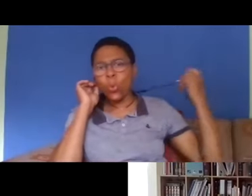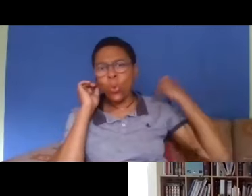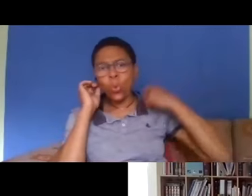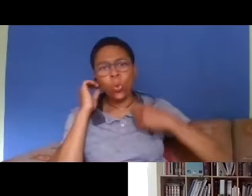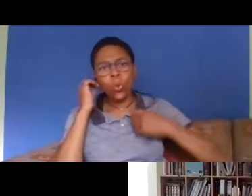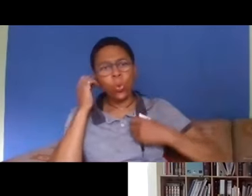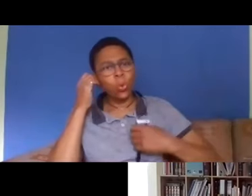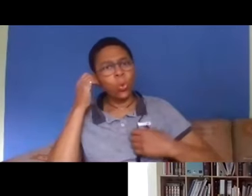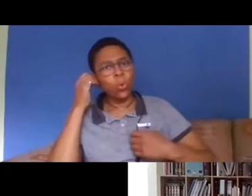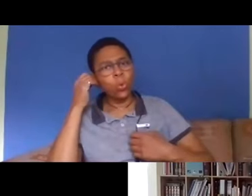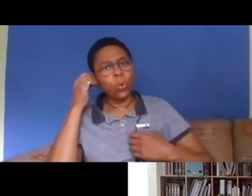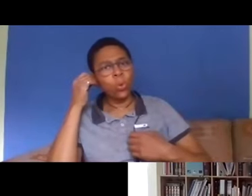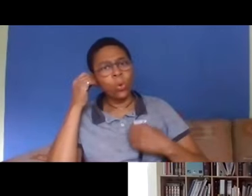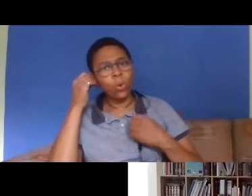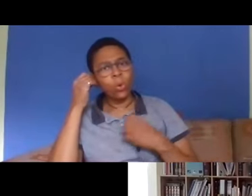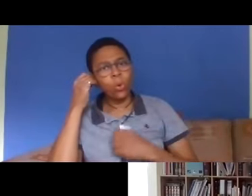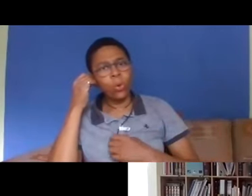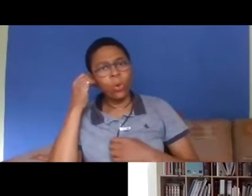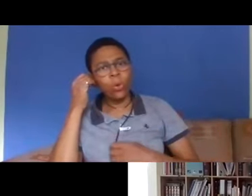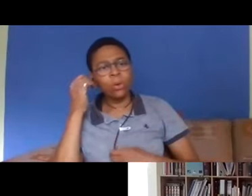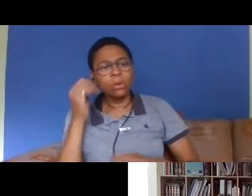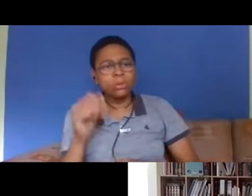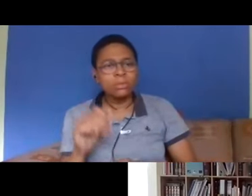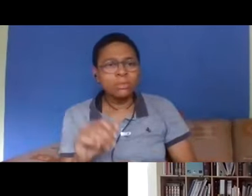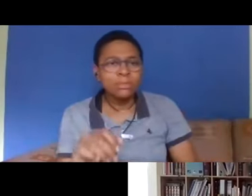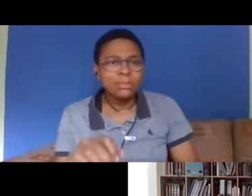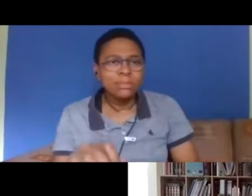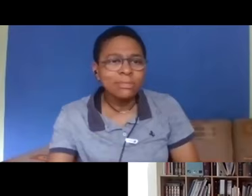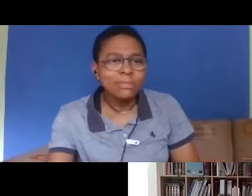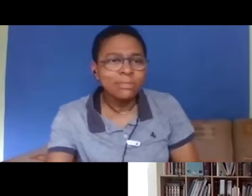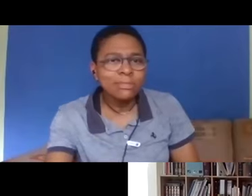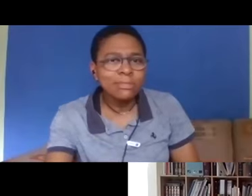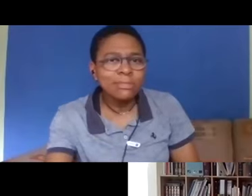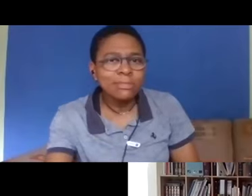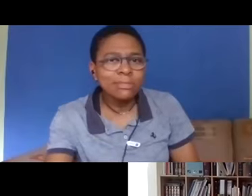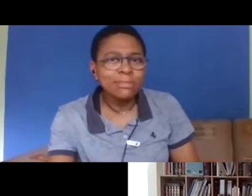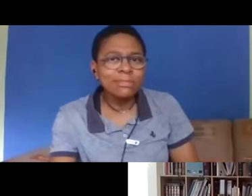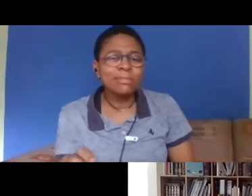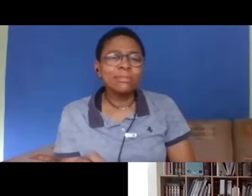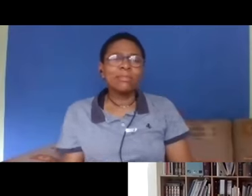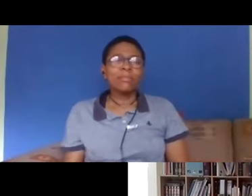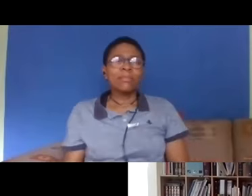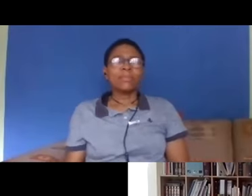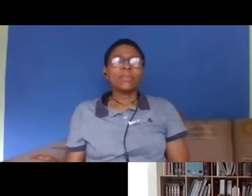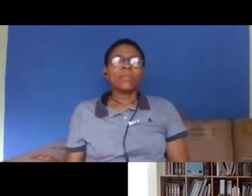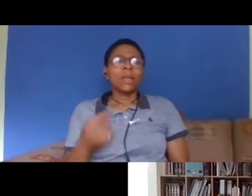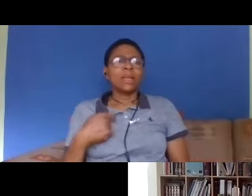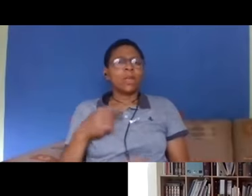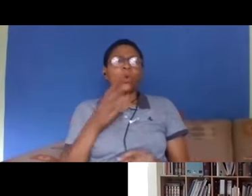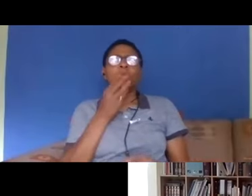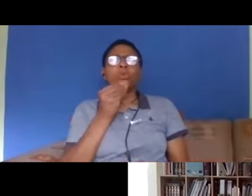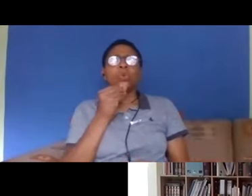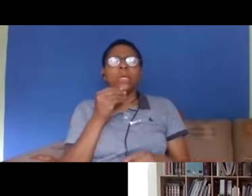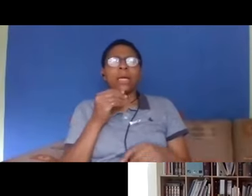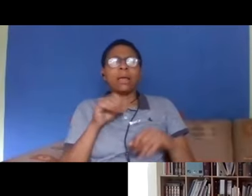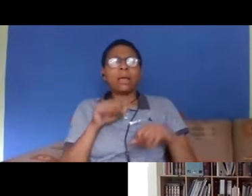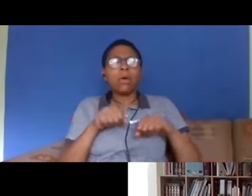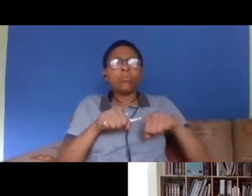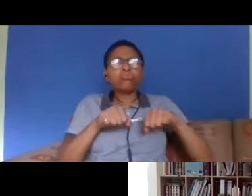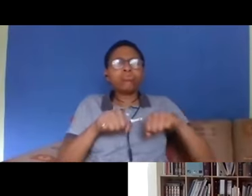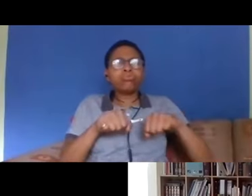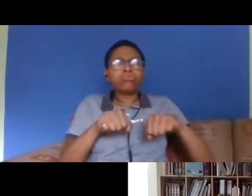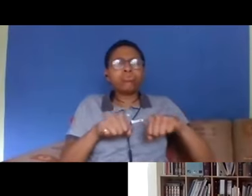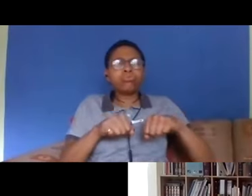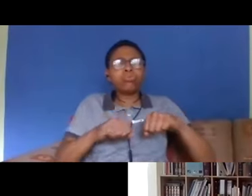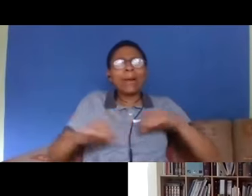So they're good for trains, because I see them using them on the trains. But I think it depends what you put in